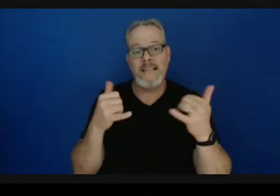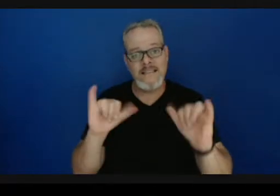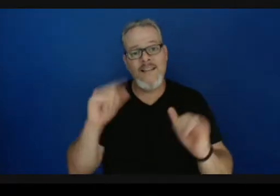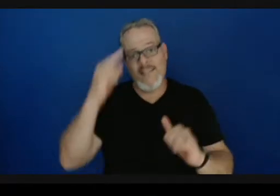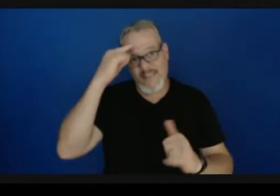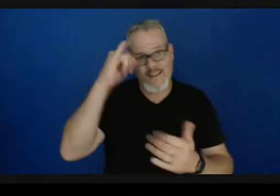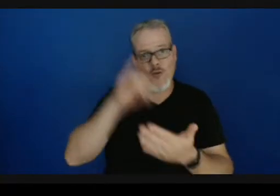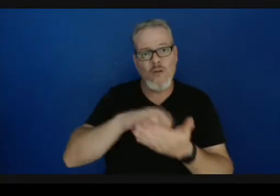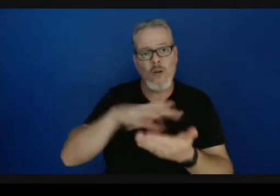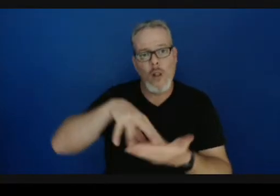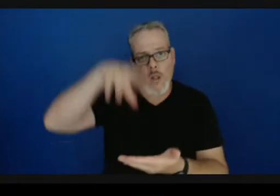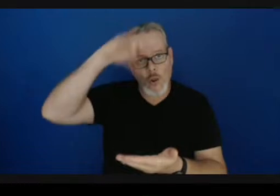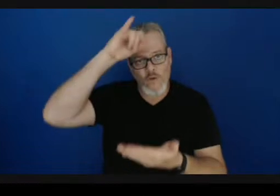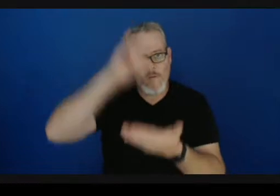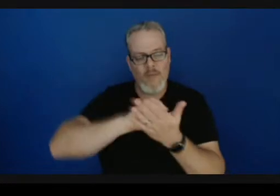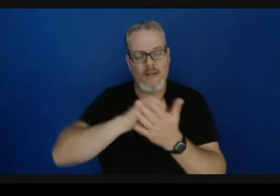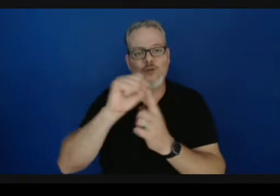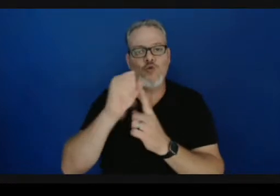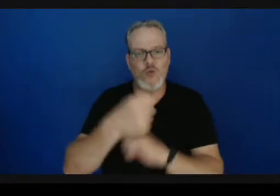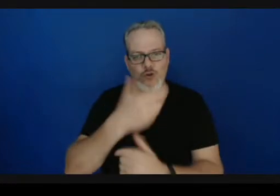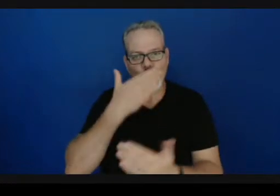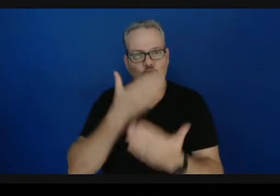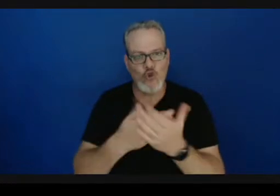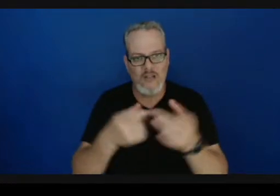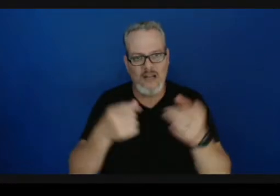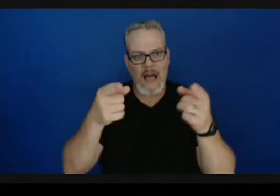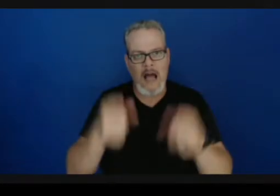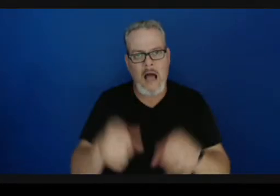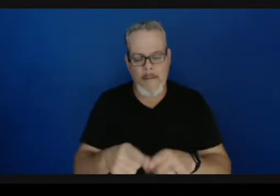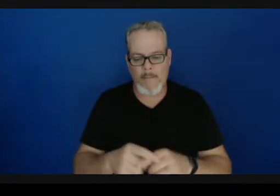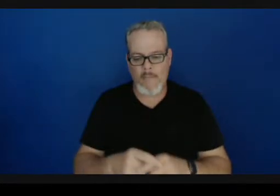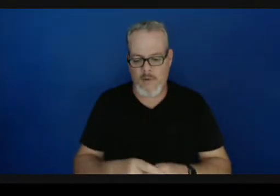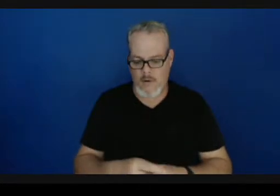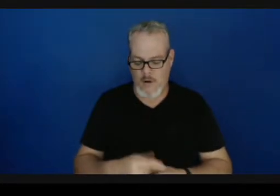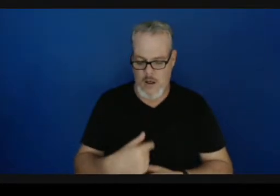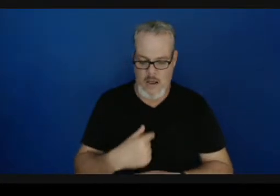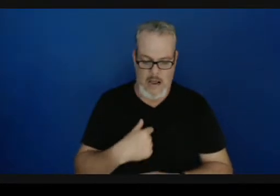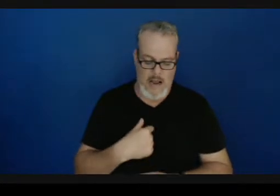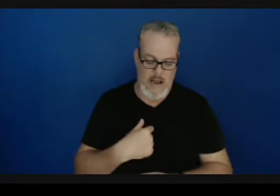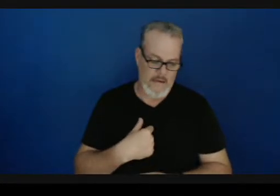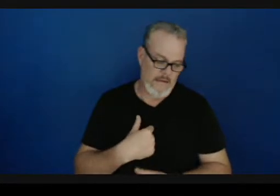That's good that happened then. And I would,